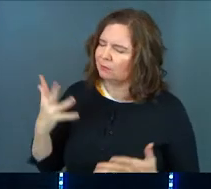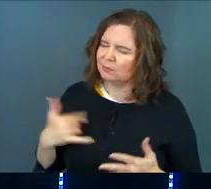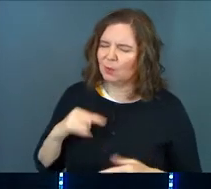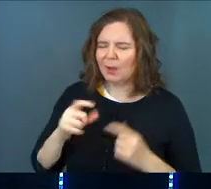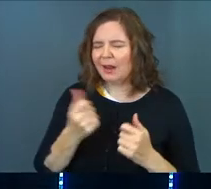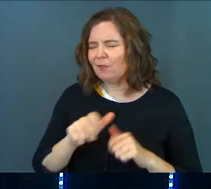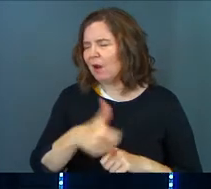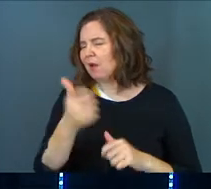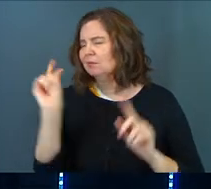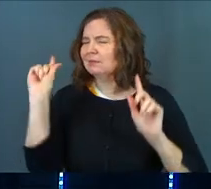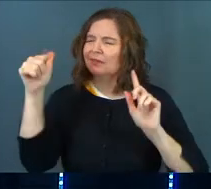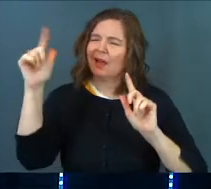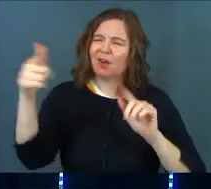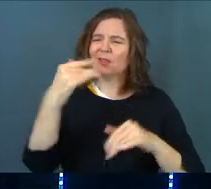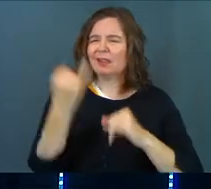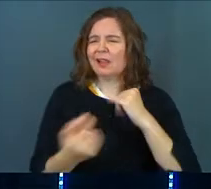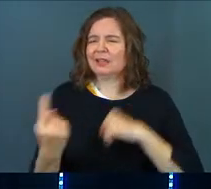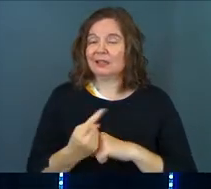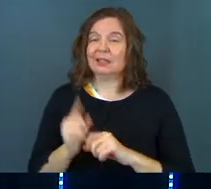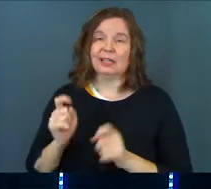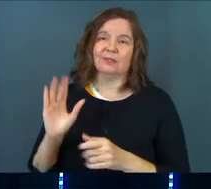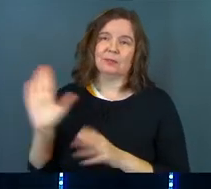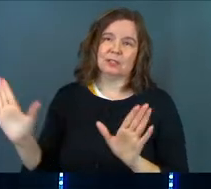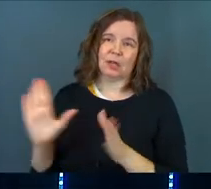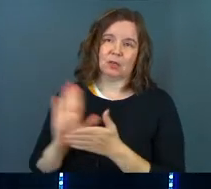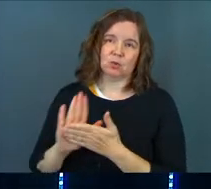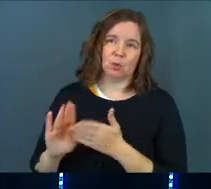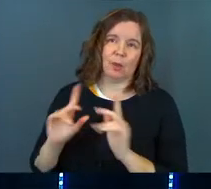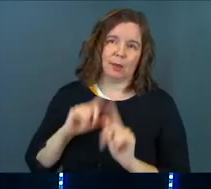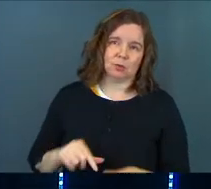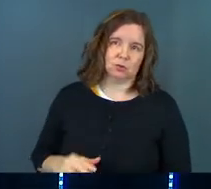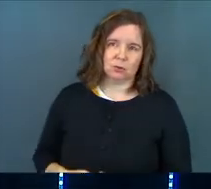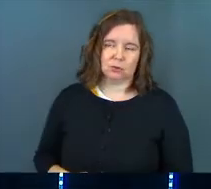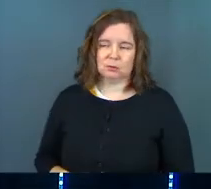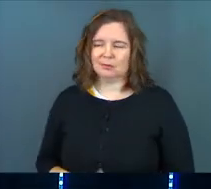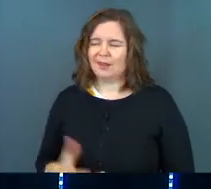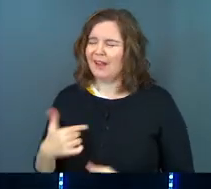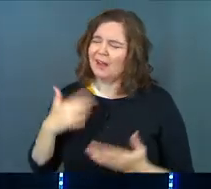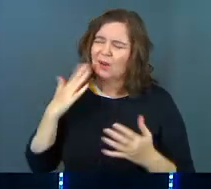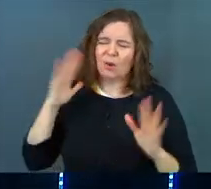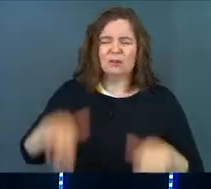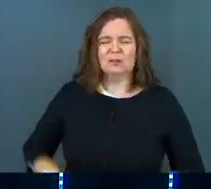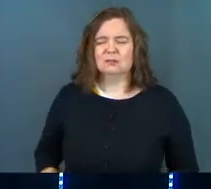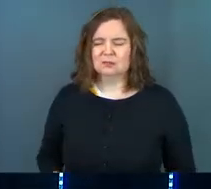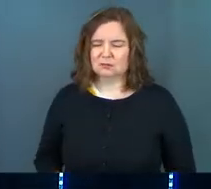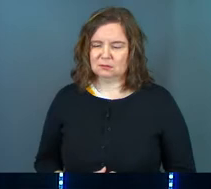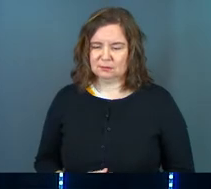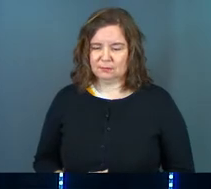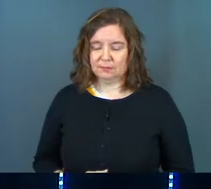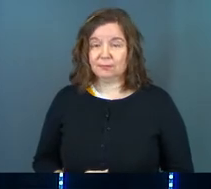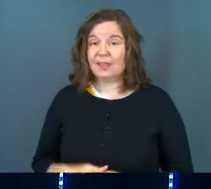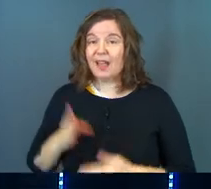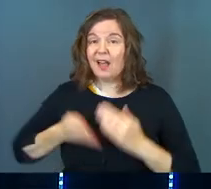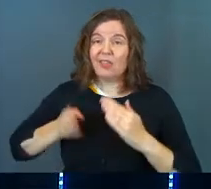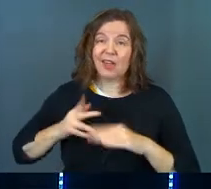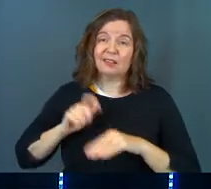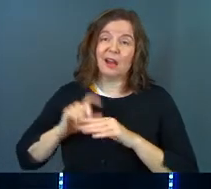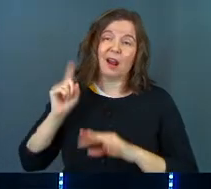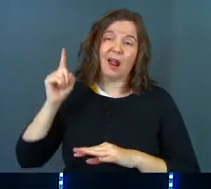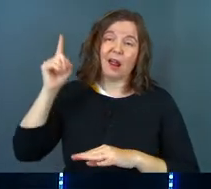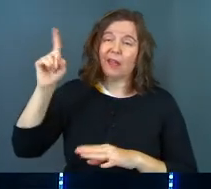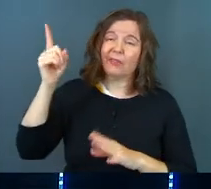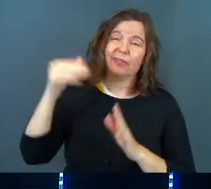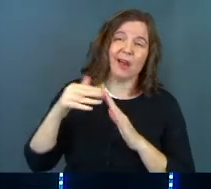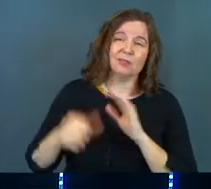rise when everyone else rises at the last day. She gives him the Sunday school answer. She's like, I know. At the end of